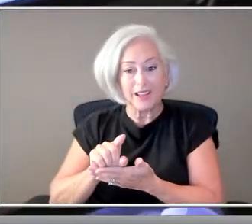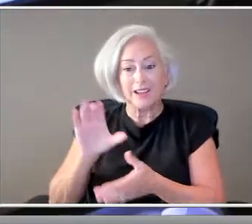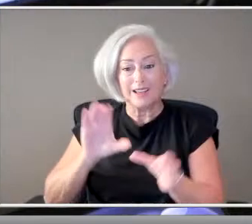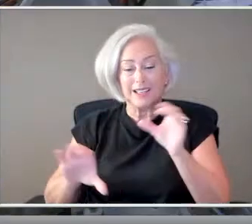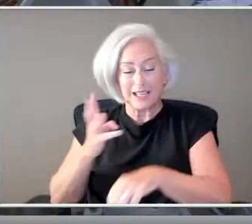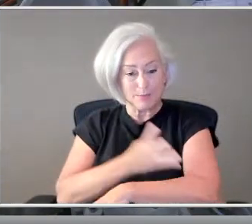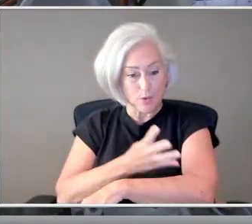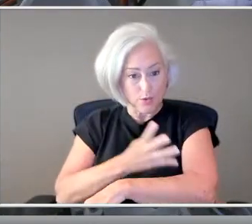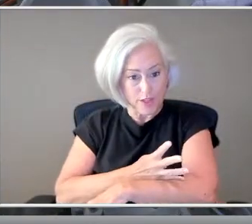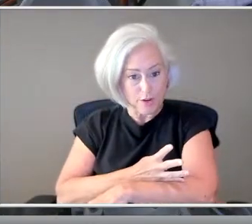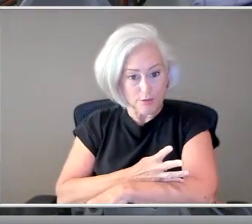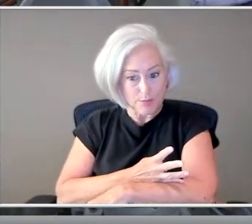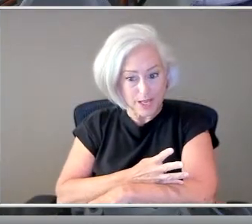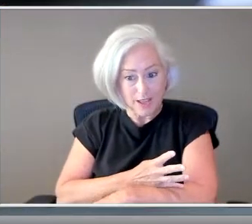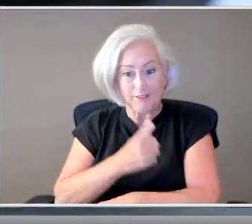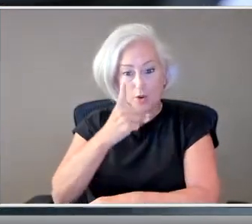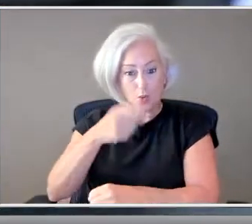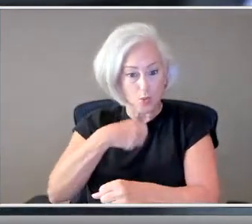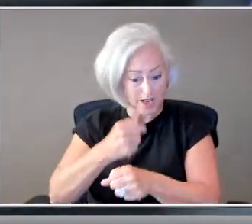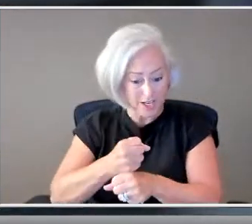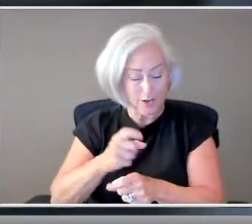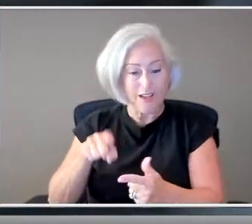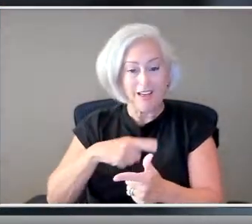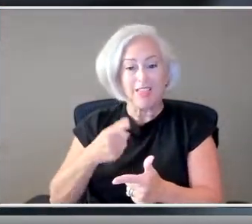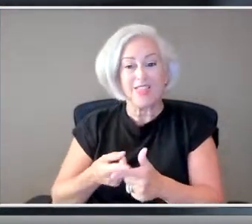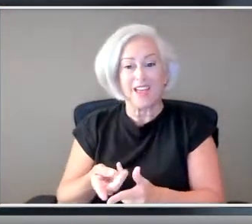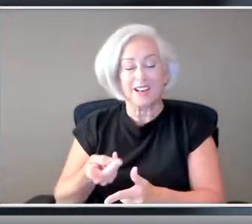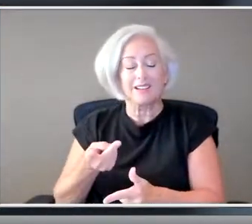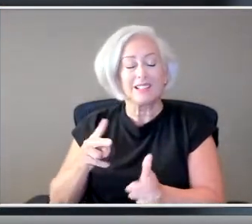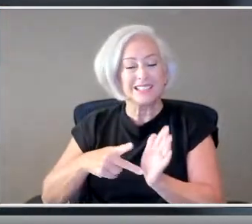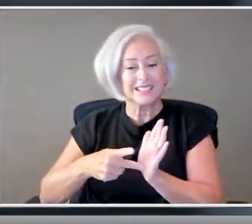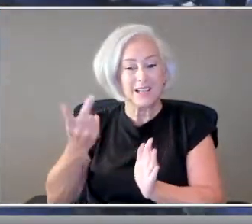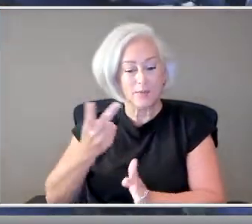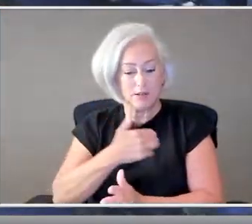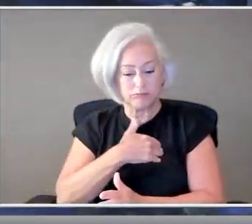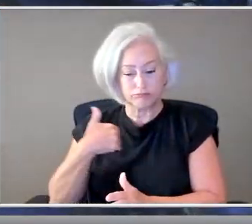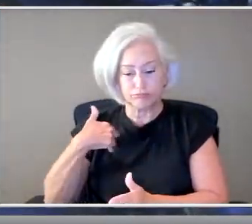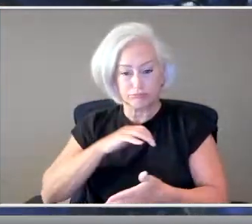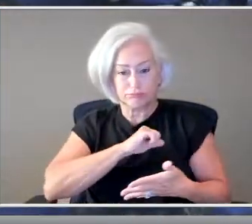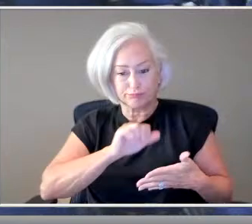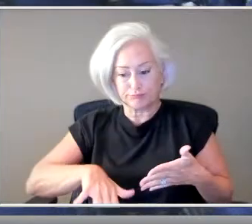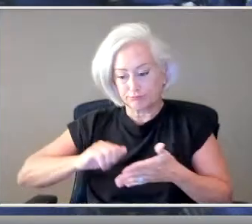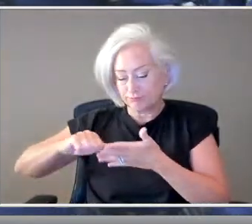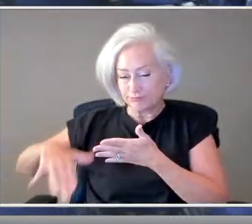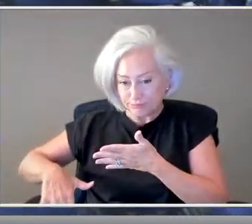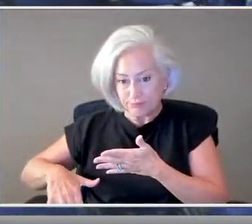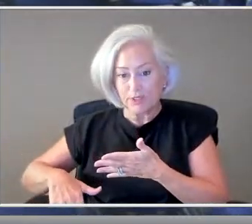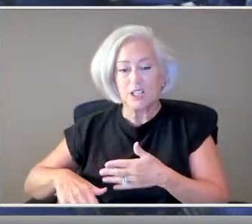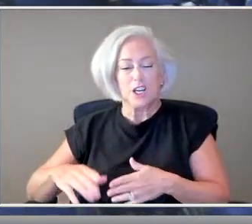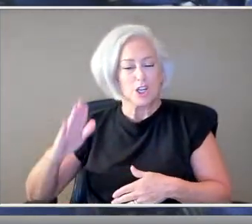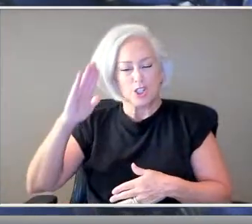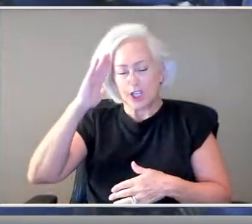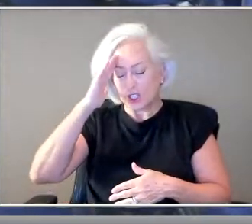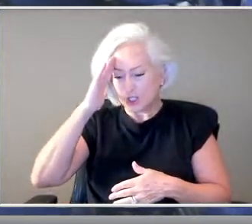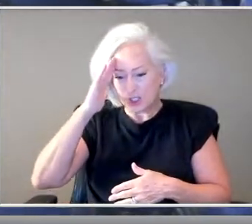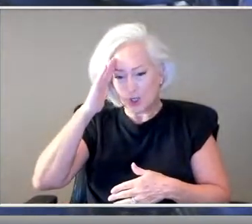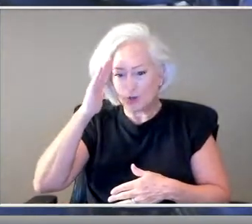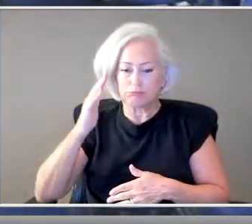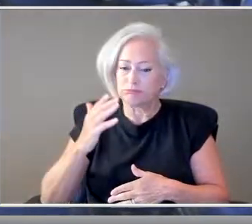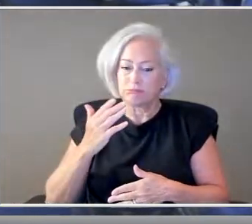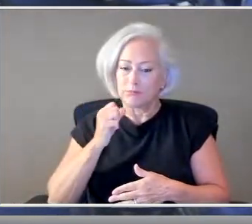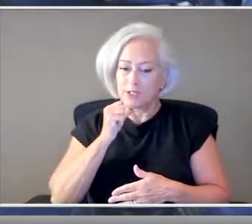double mastectomy. Angela stayed positive throughout the process, but knew the odds were against her. Instead of taking it